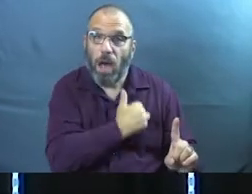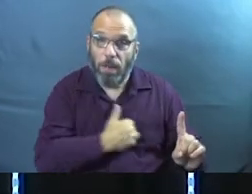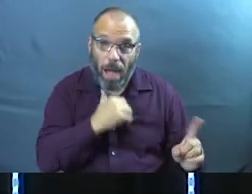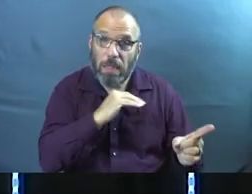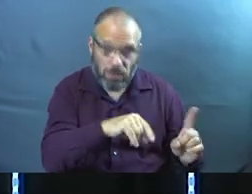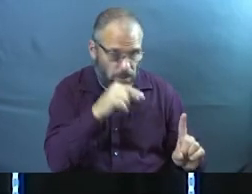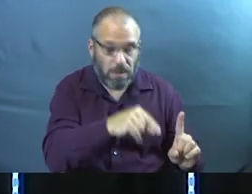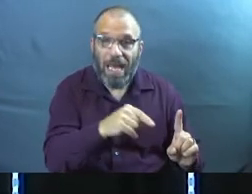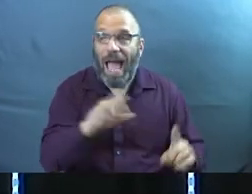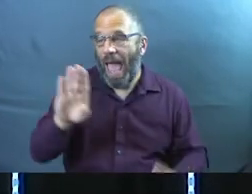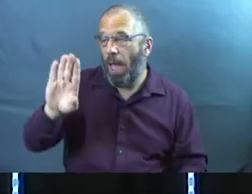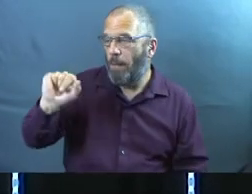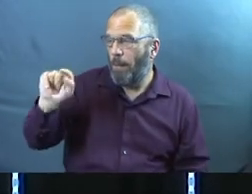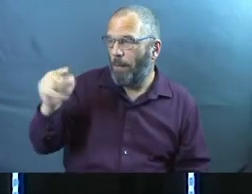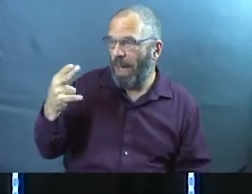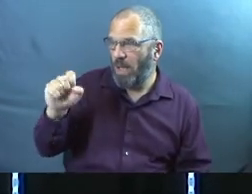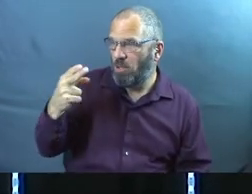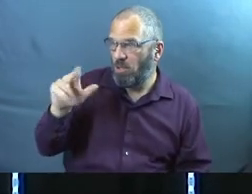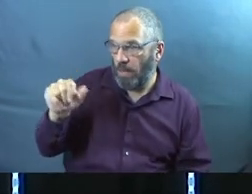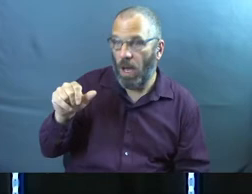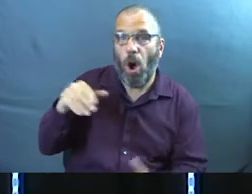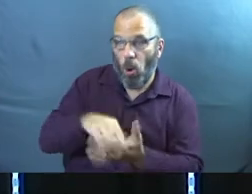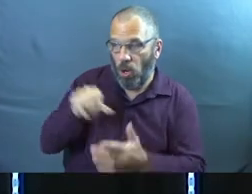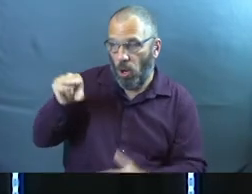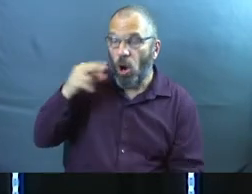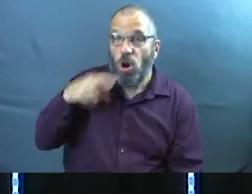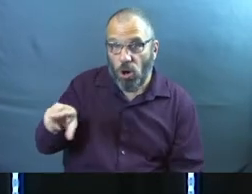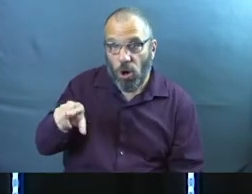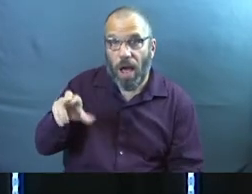owed Bathsheba an apology.